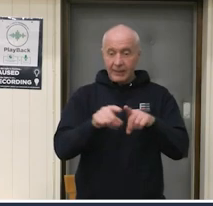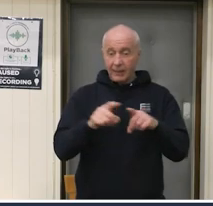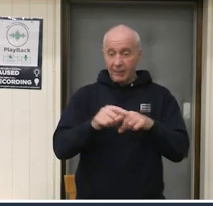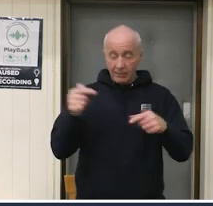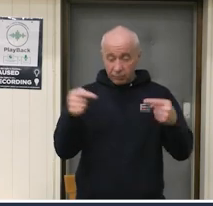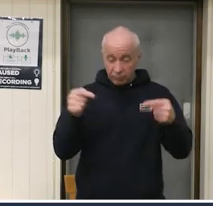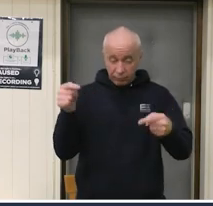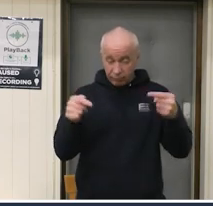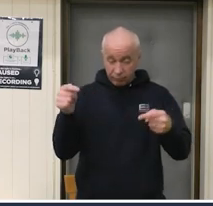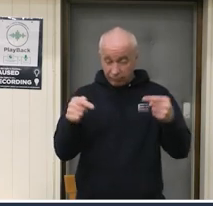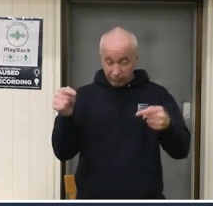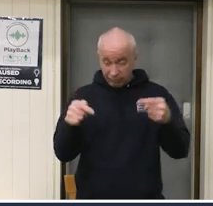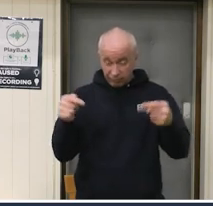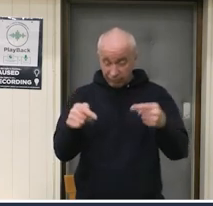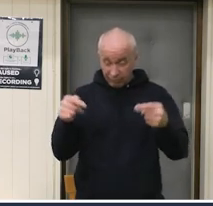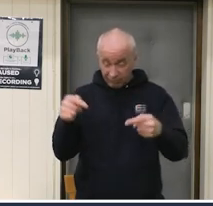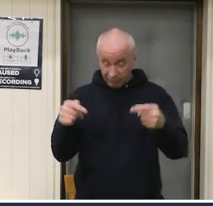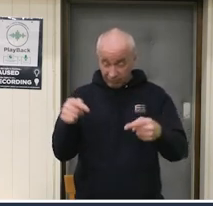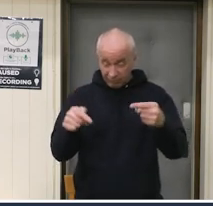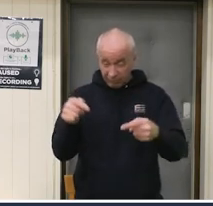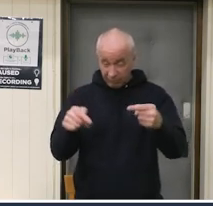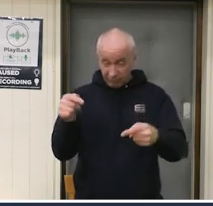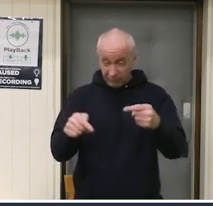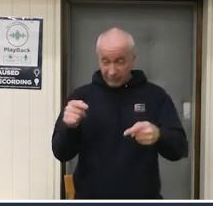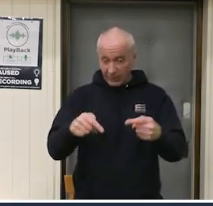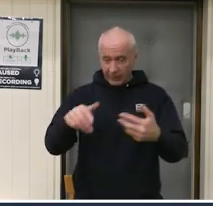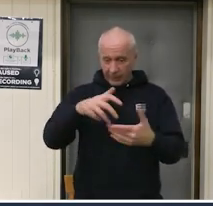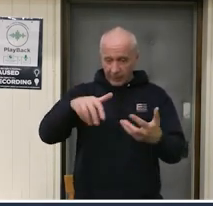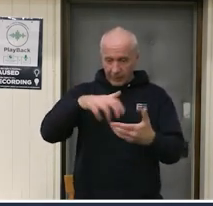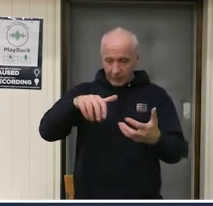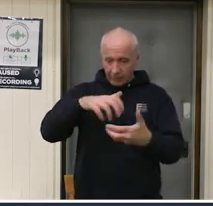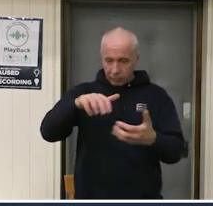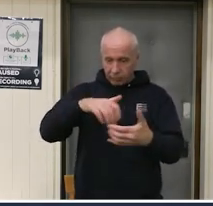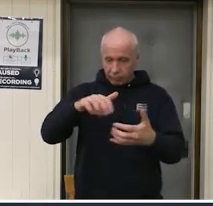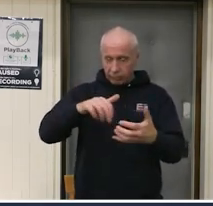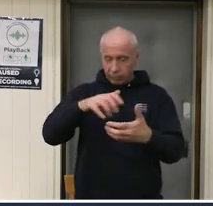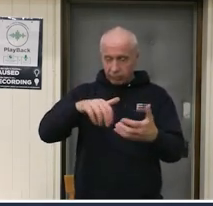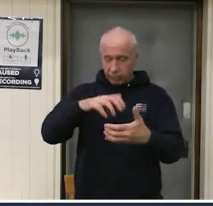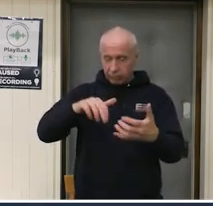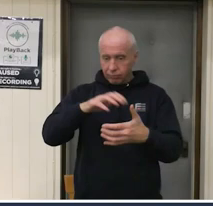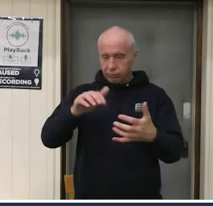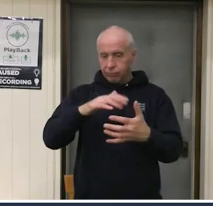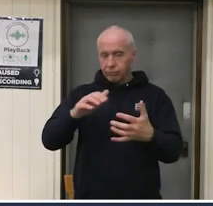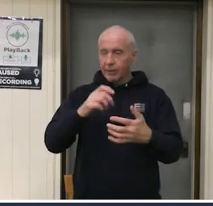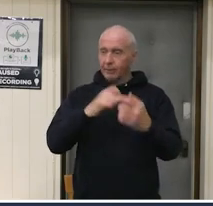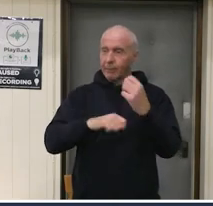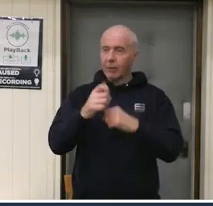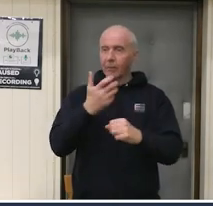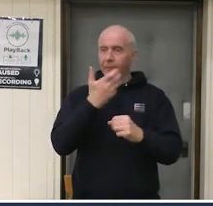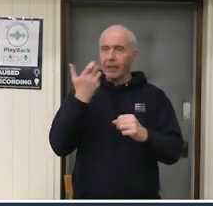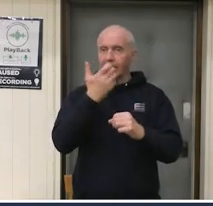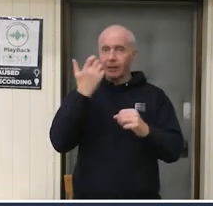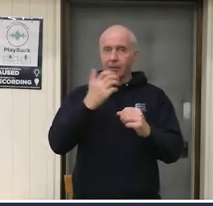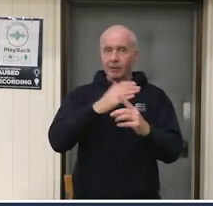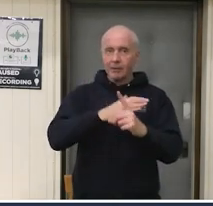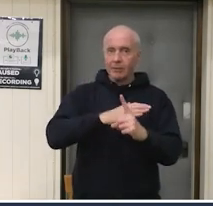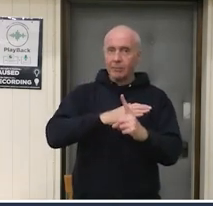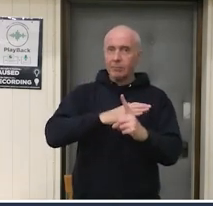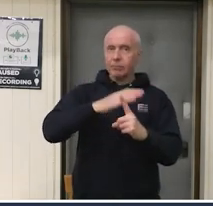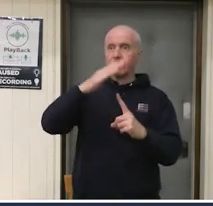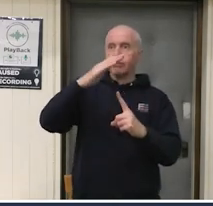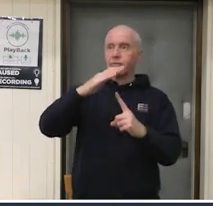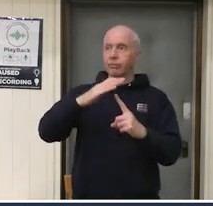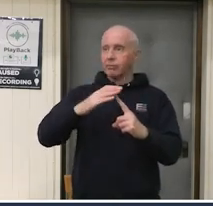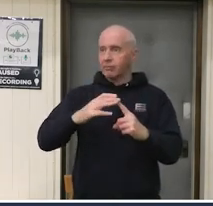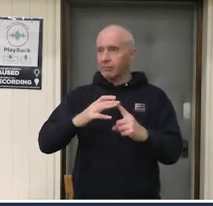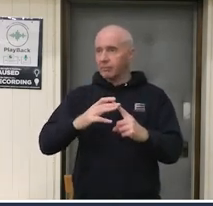power microwaves into the device, that wiggles the particles, and then those particles undergo collisions with other particles and